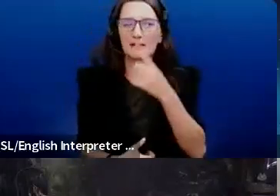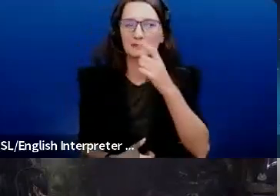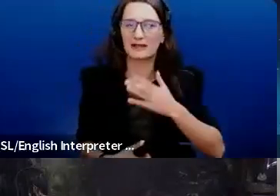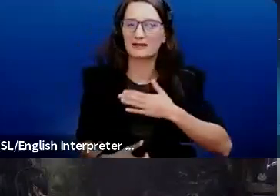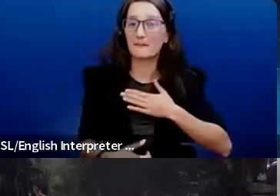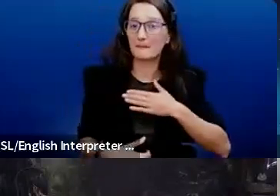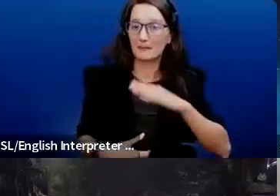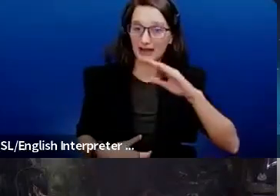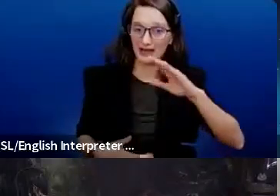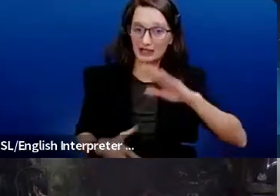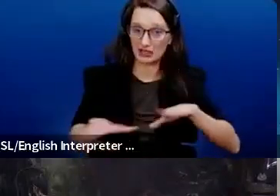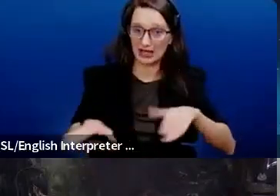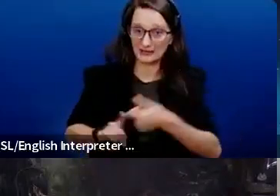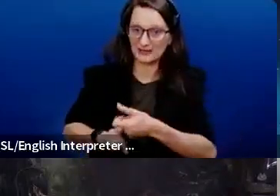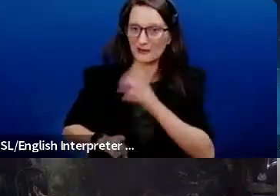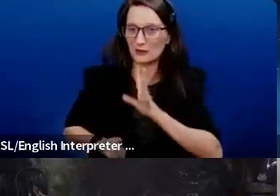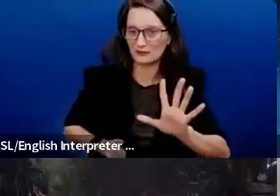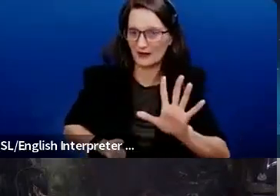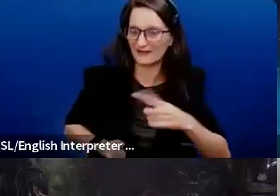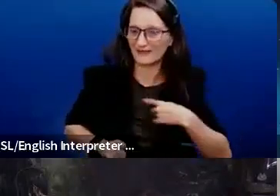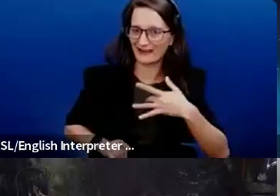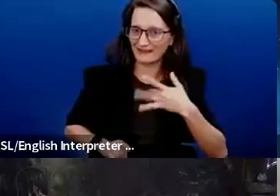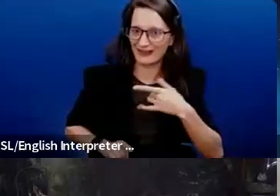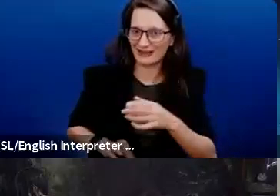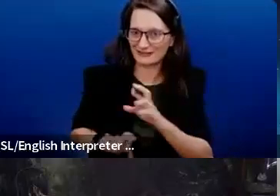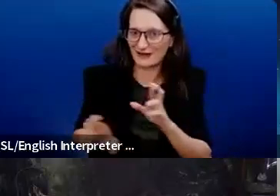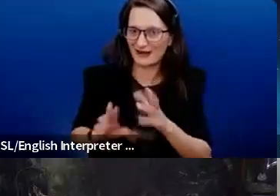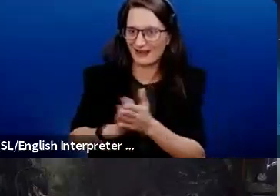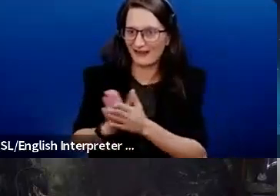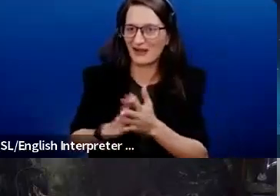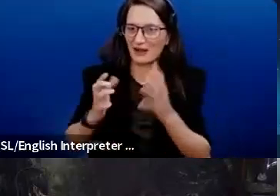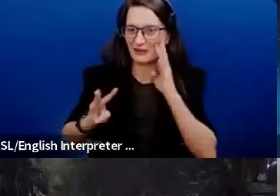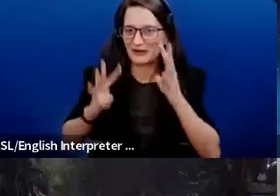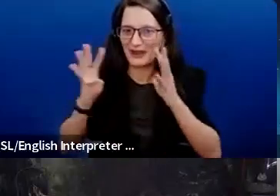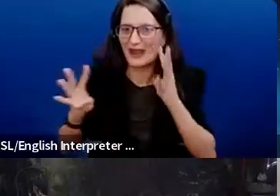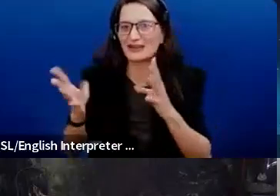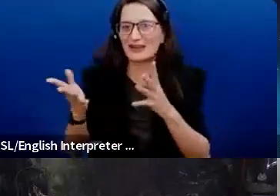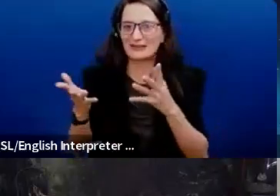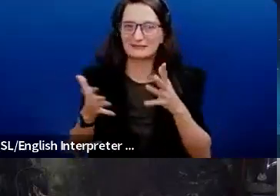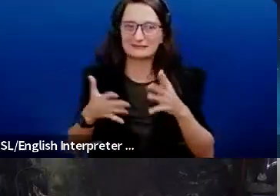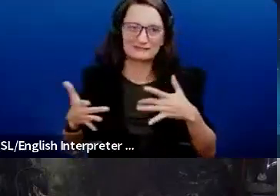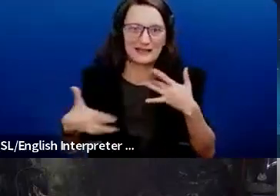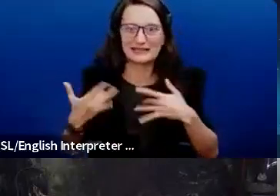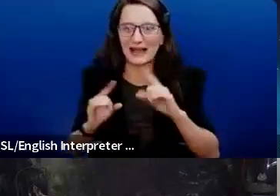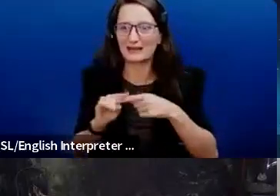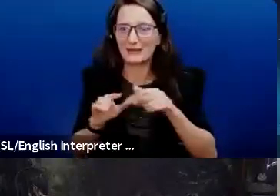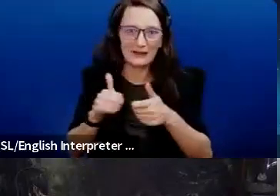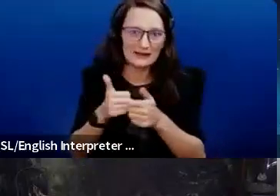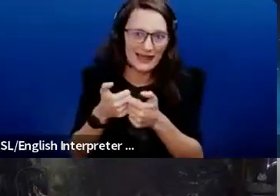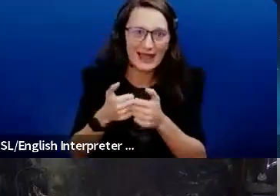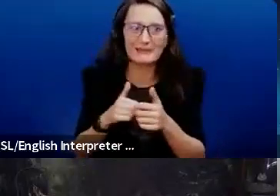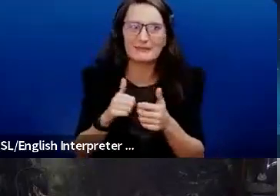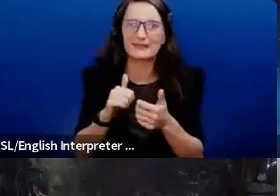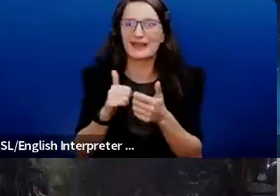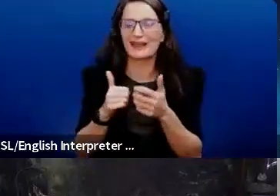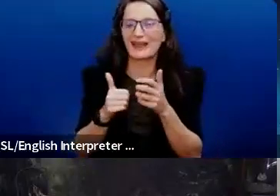years old and I see like he's very like creative about games, and I'm so curious